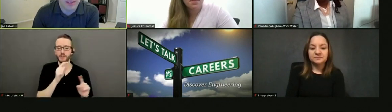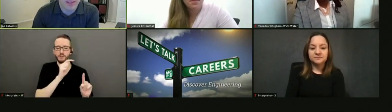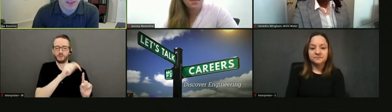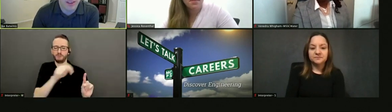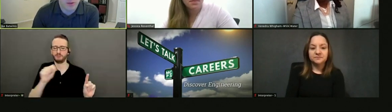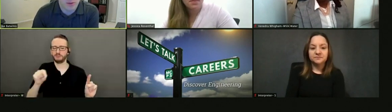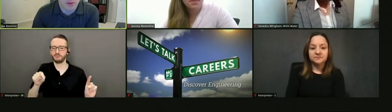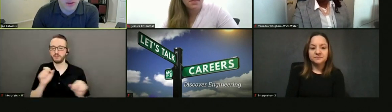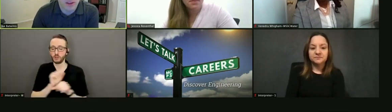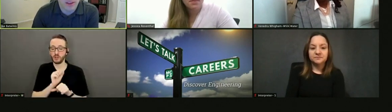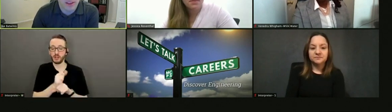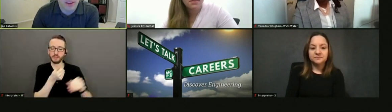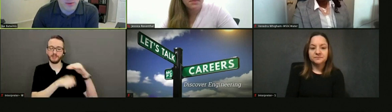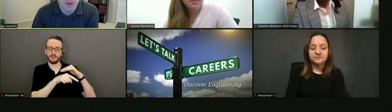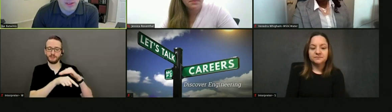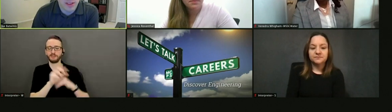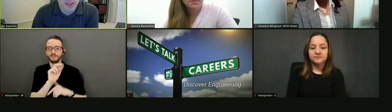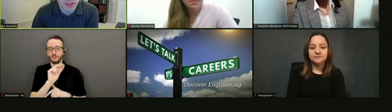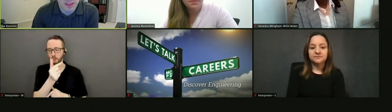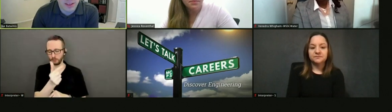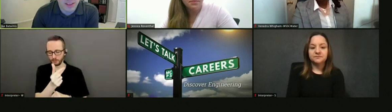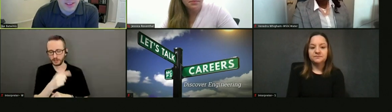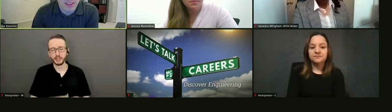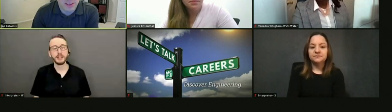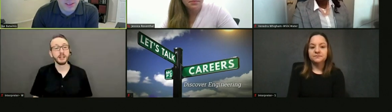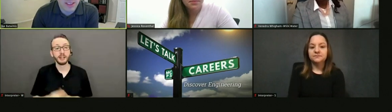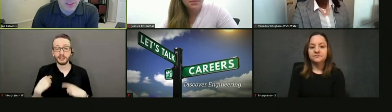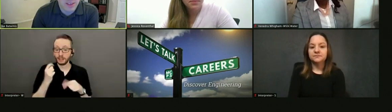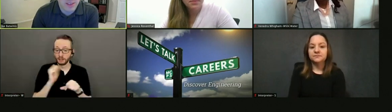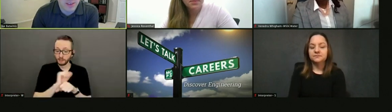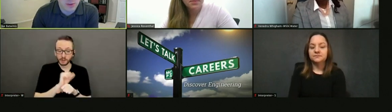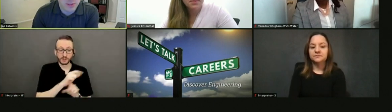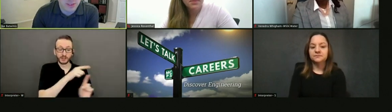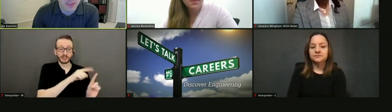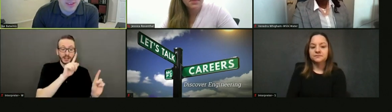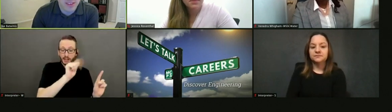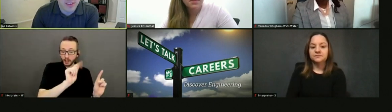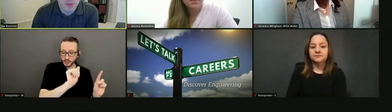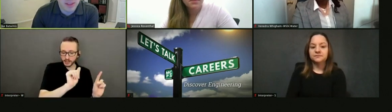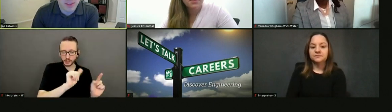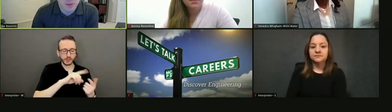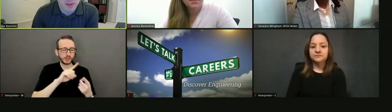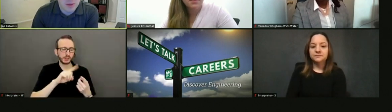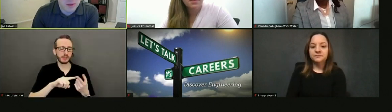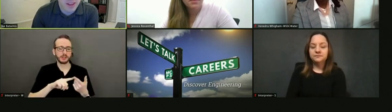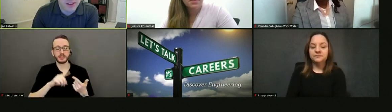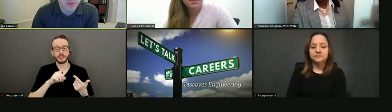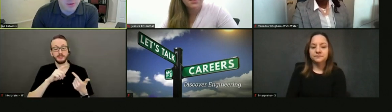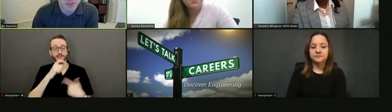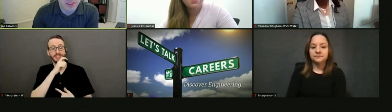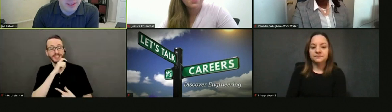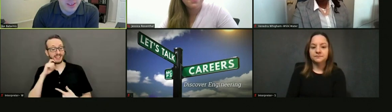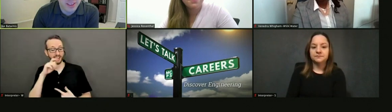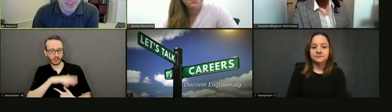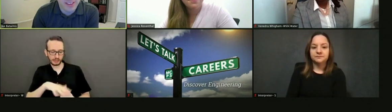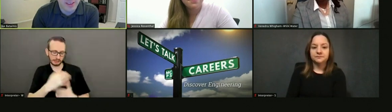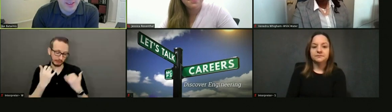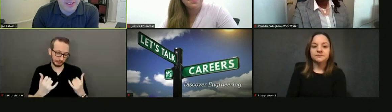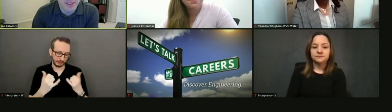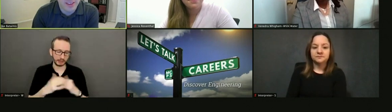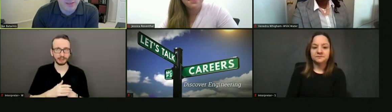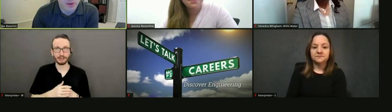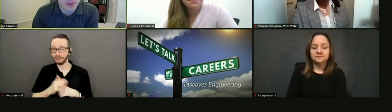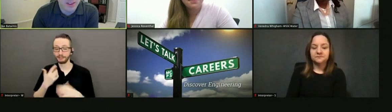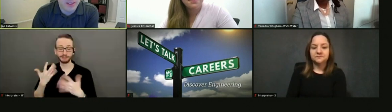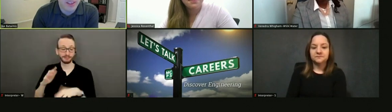within Northrop Grumman. I've worked in Los Angeles. I've worked up in the desert where I am now. I've worked down